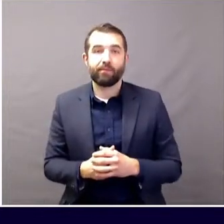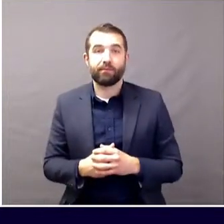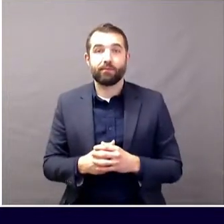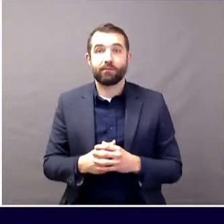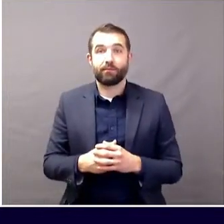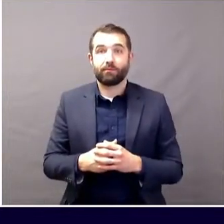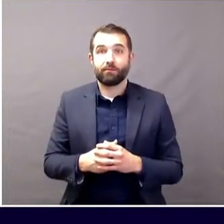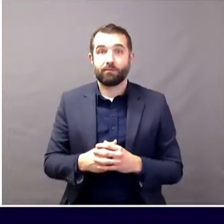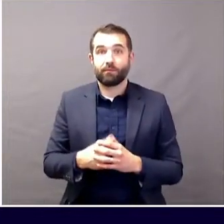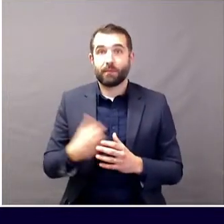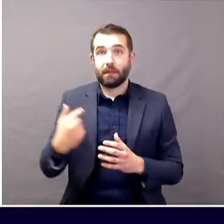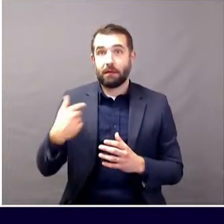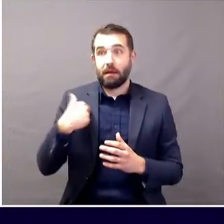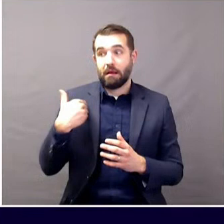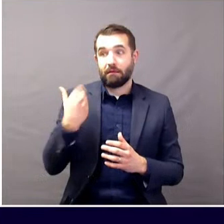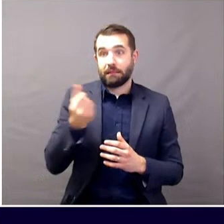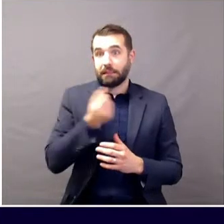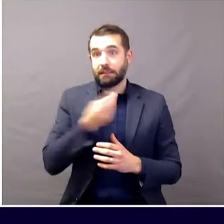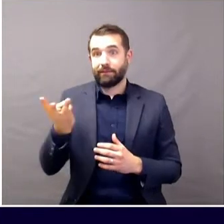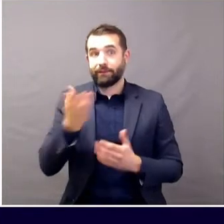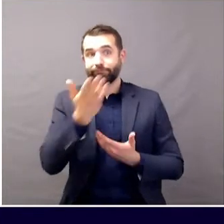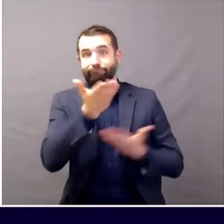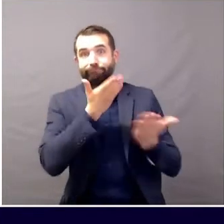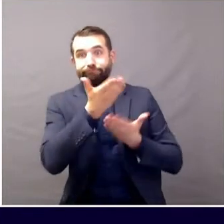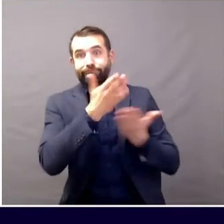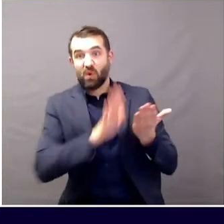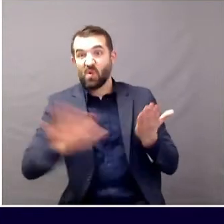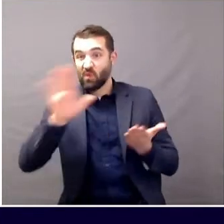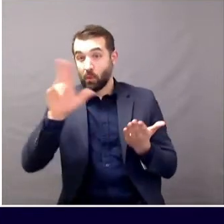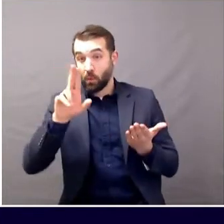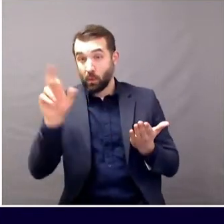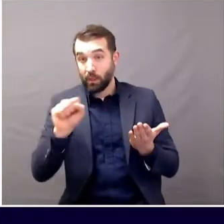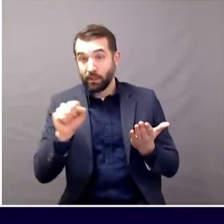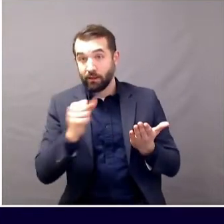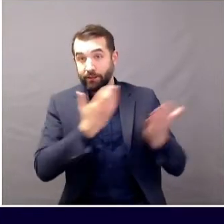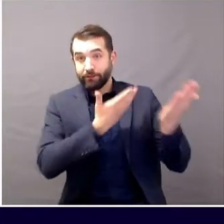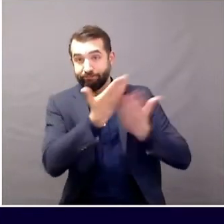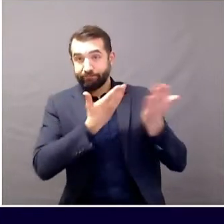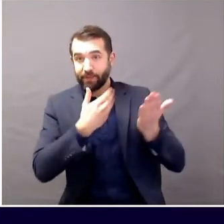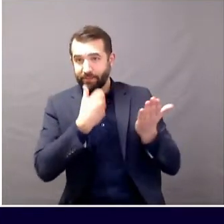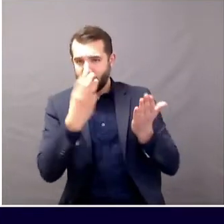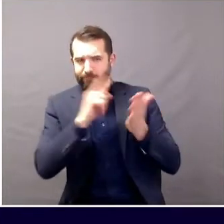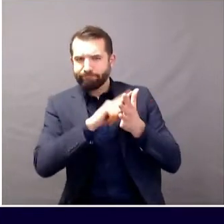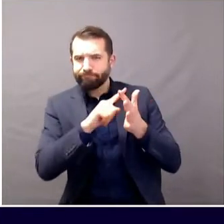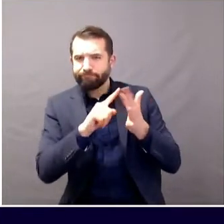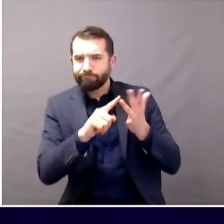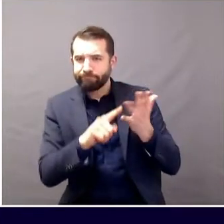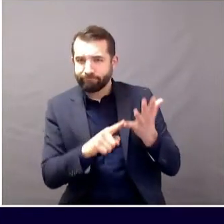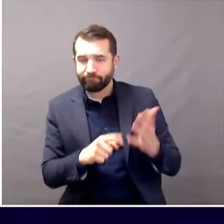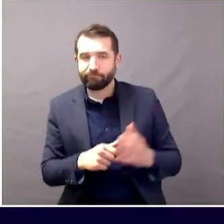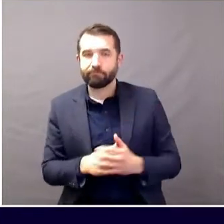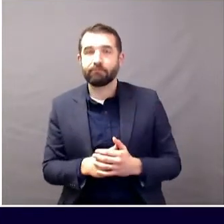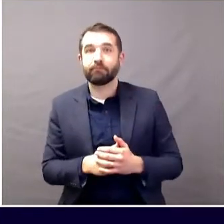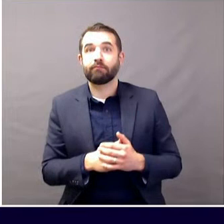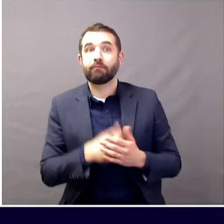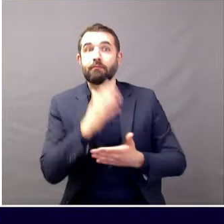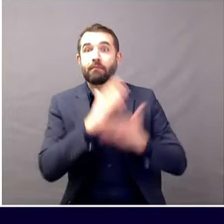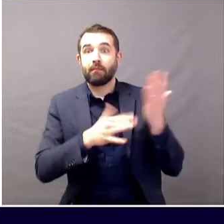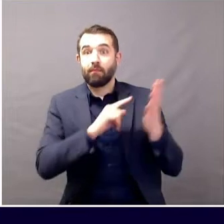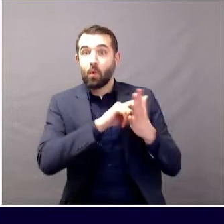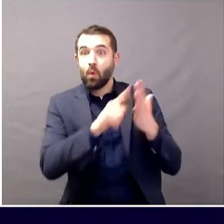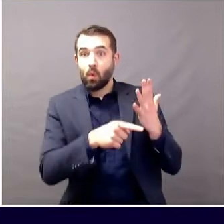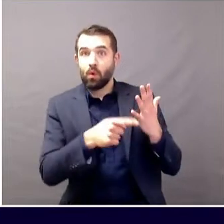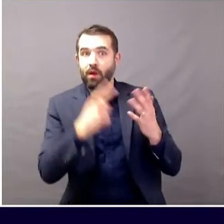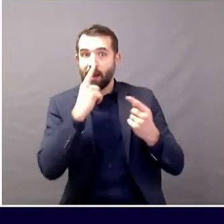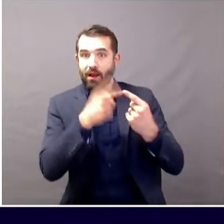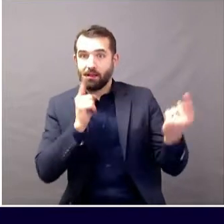that have occurred across the United States, the allergic reactions have occurred in individuals who, for example, had a shellfish allergy,